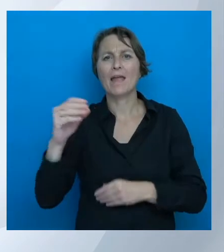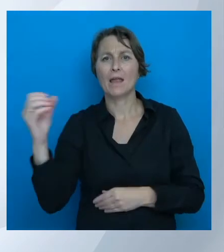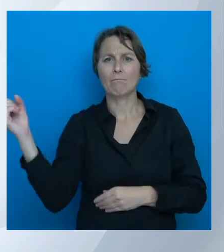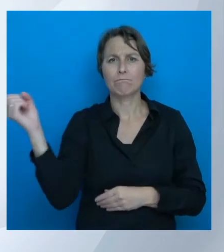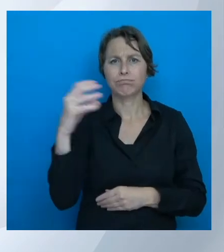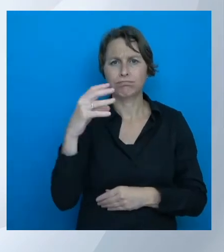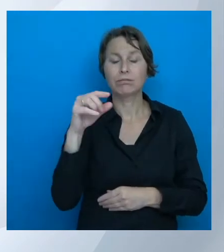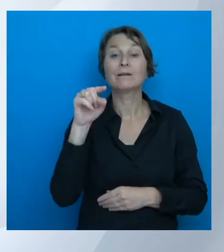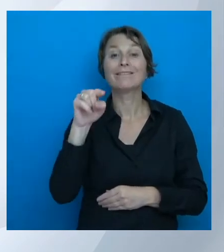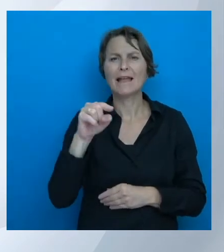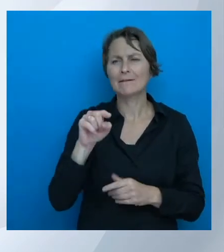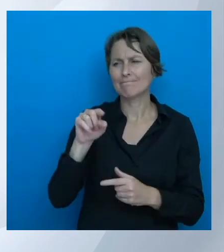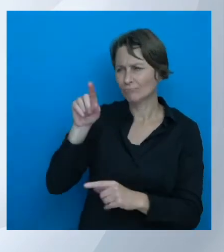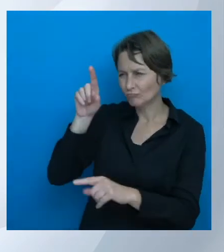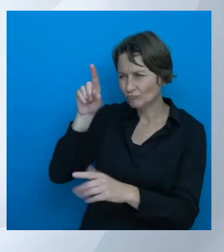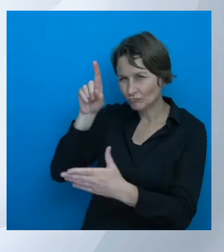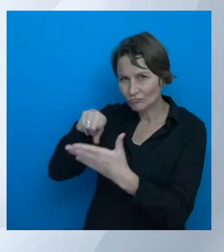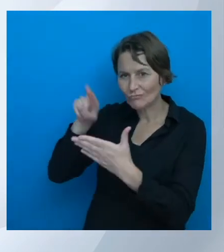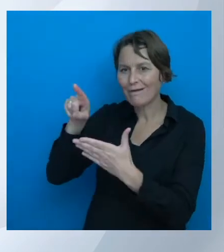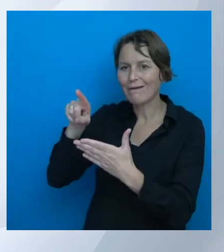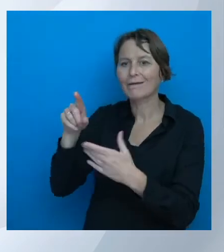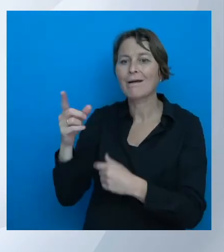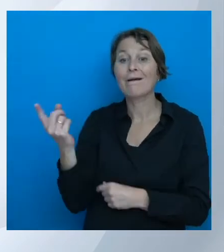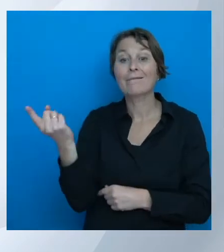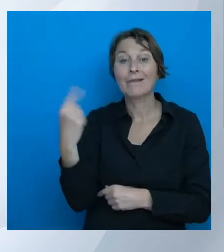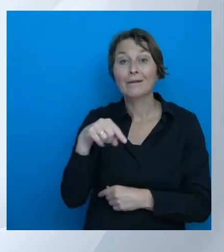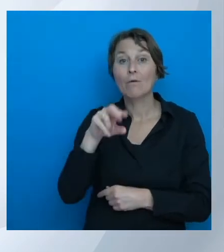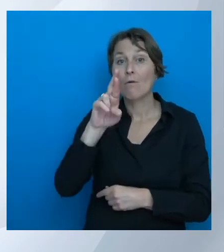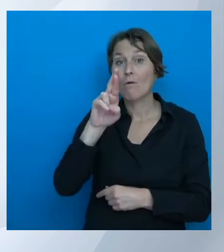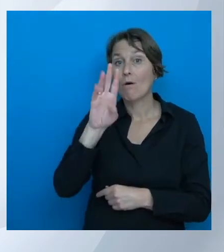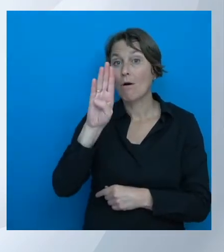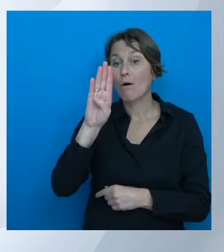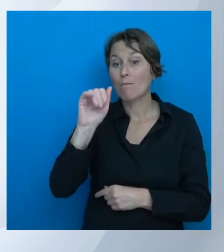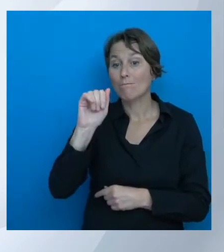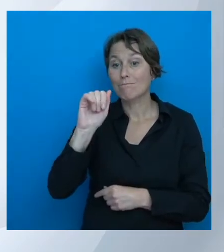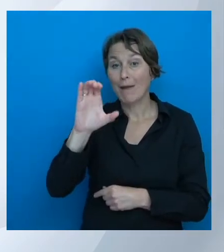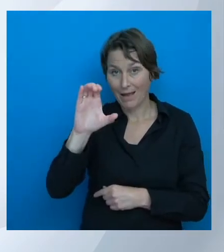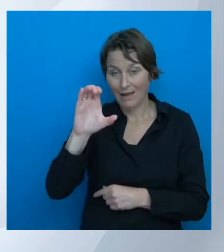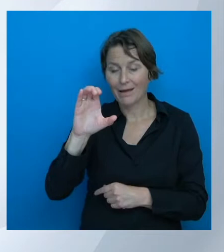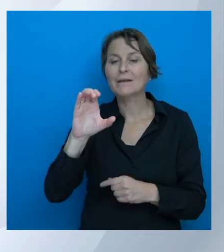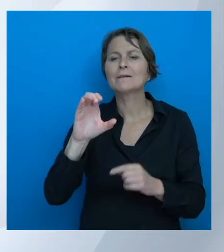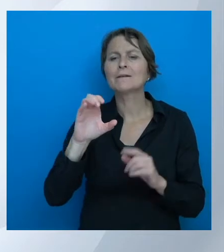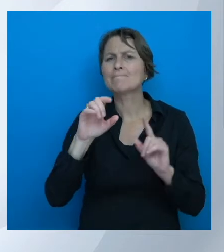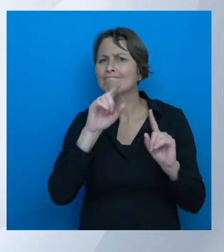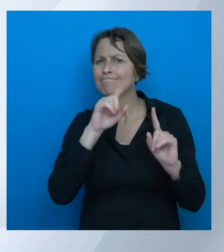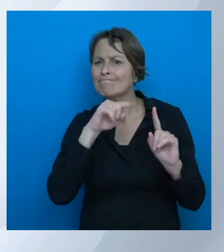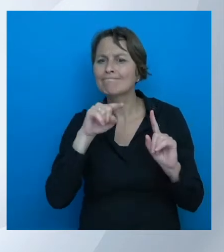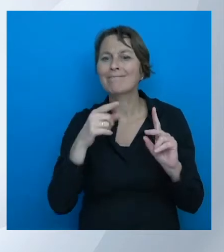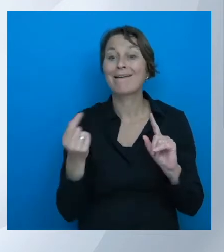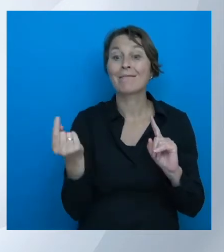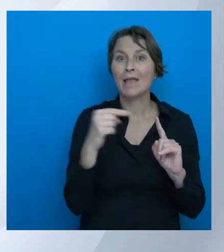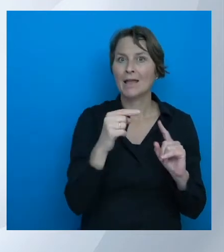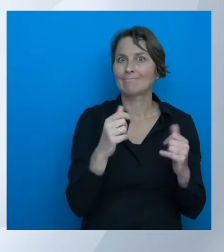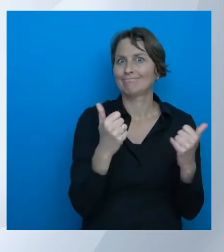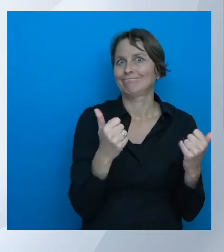rules, and then you get to something cool, admission control. In the beginning, it was not dynamic. It was just